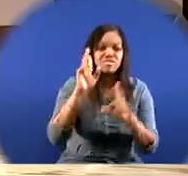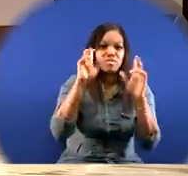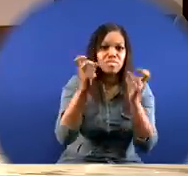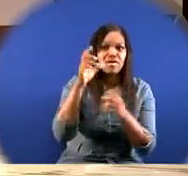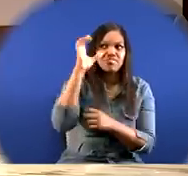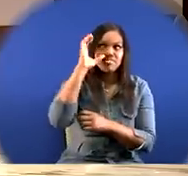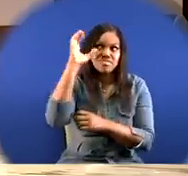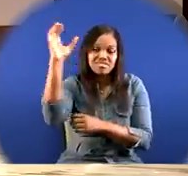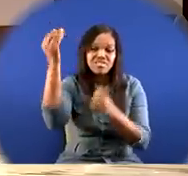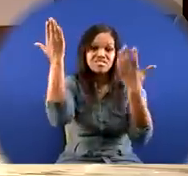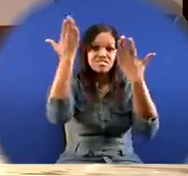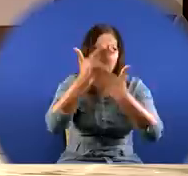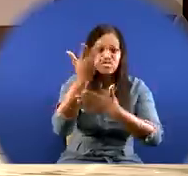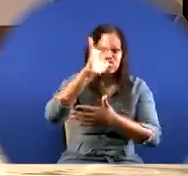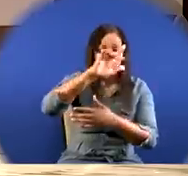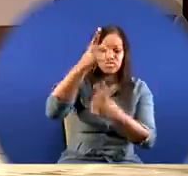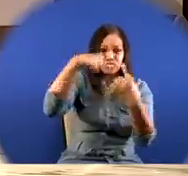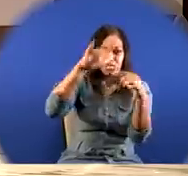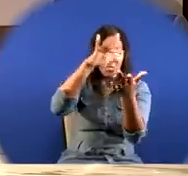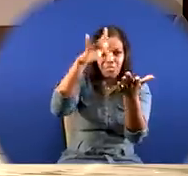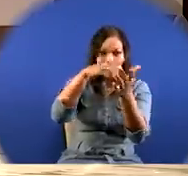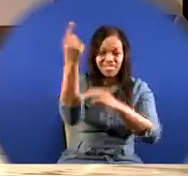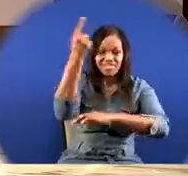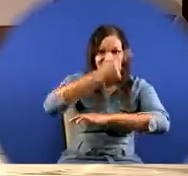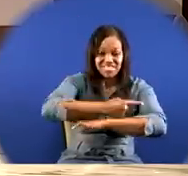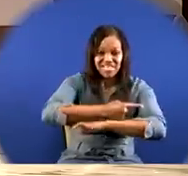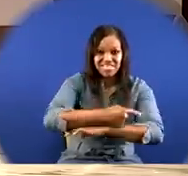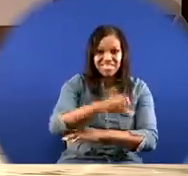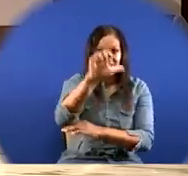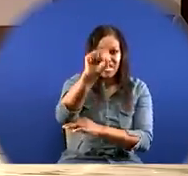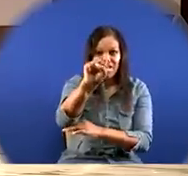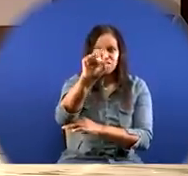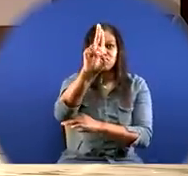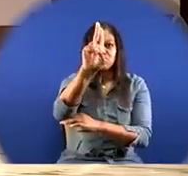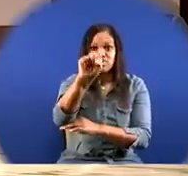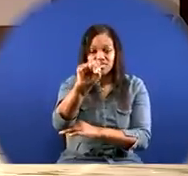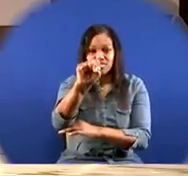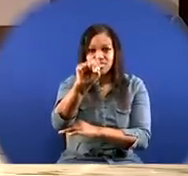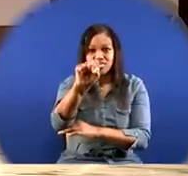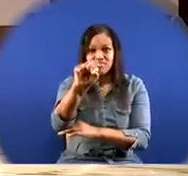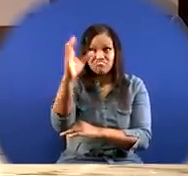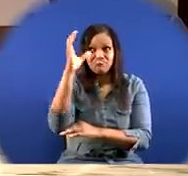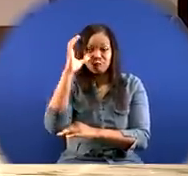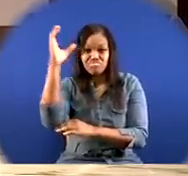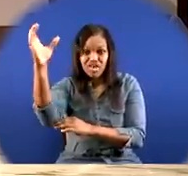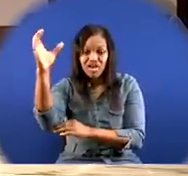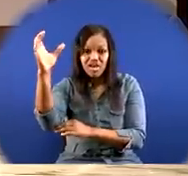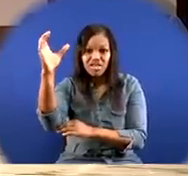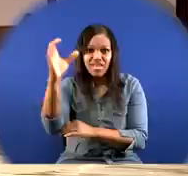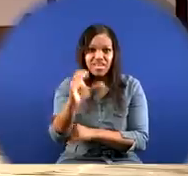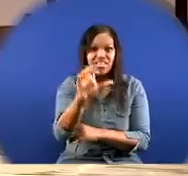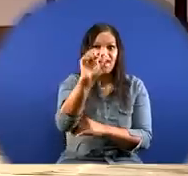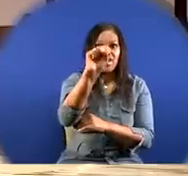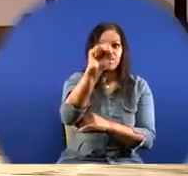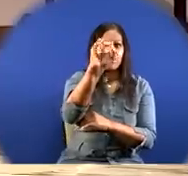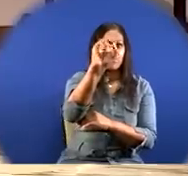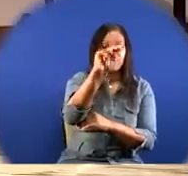the middle of the day was that the S-U-N and the